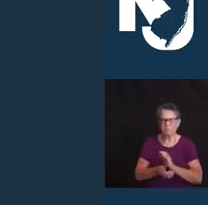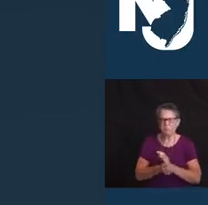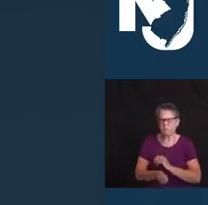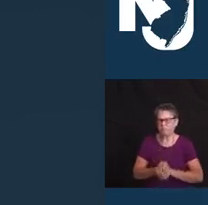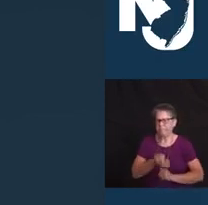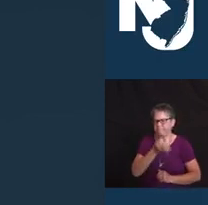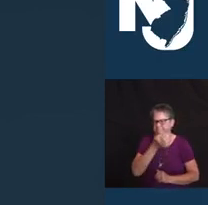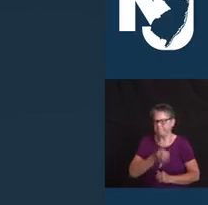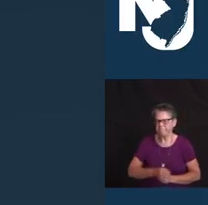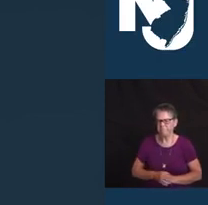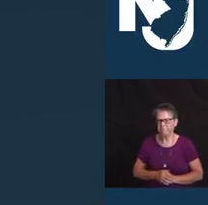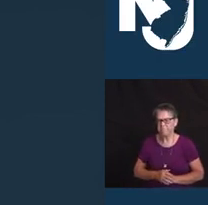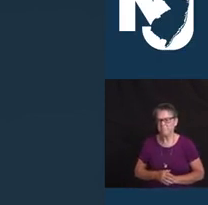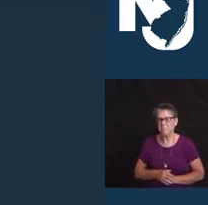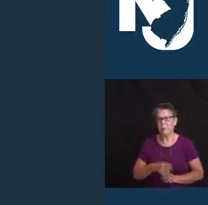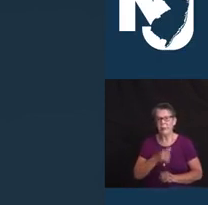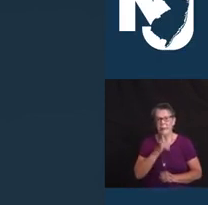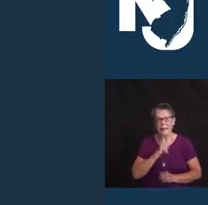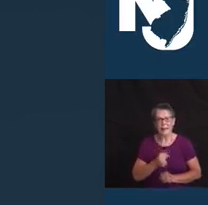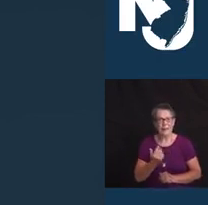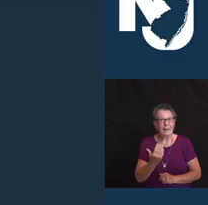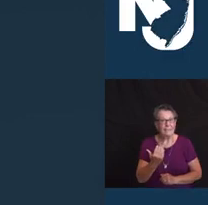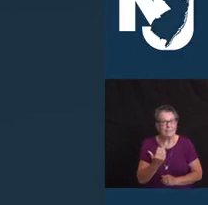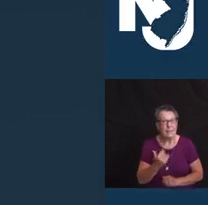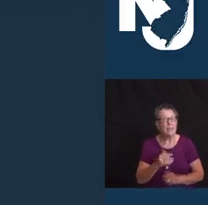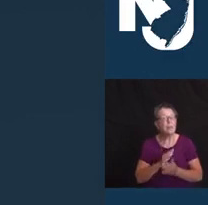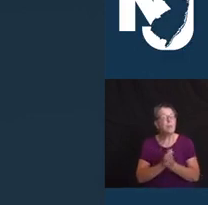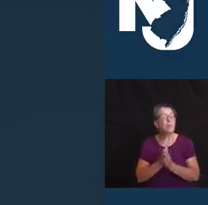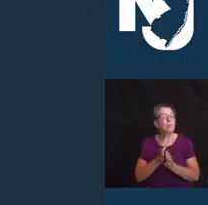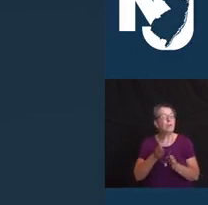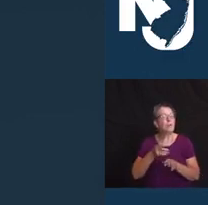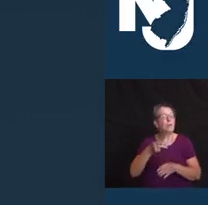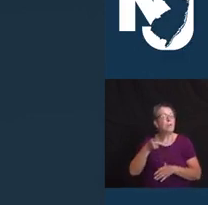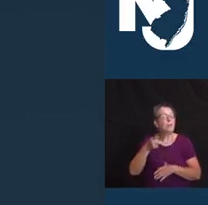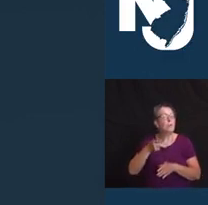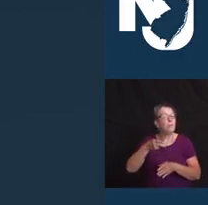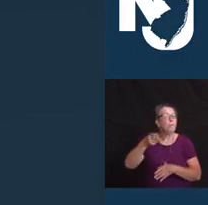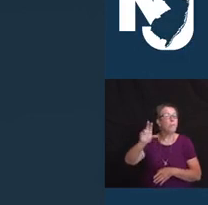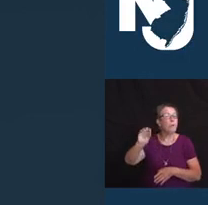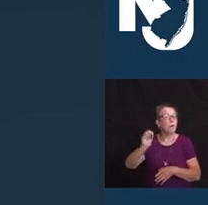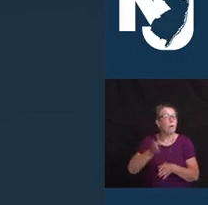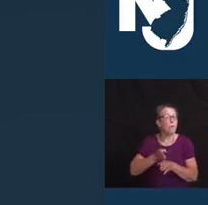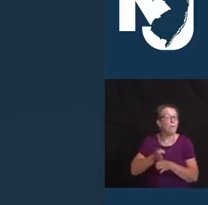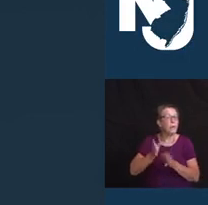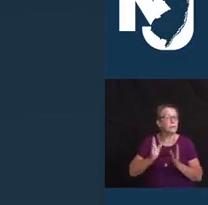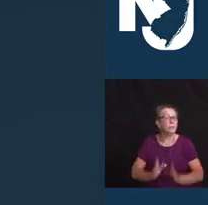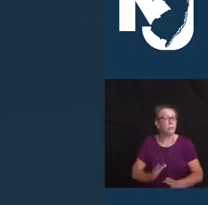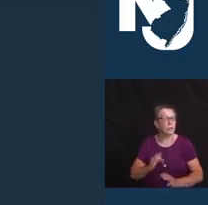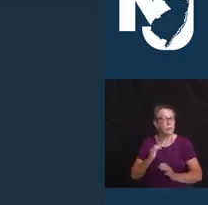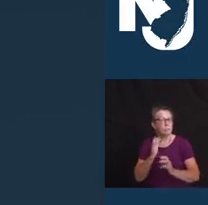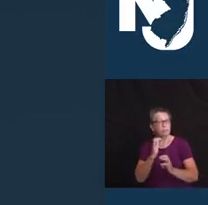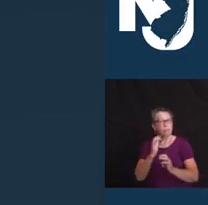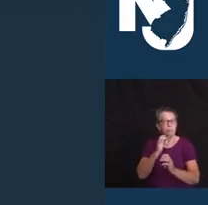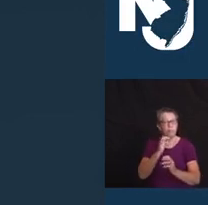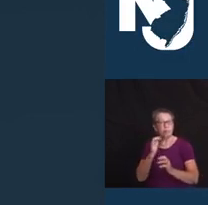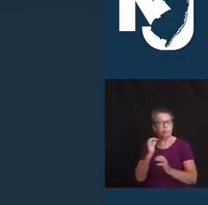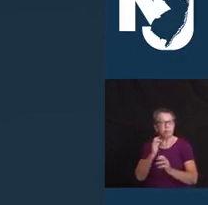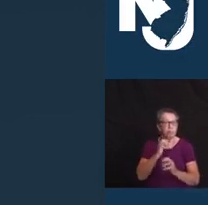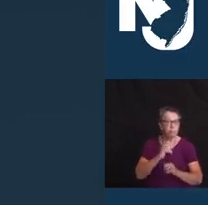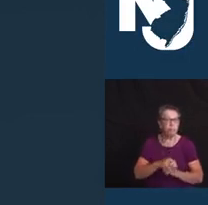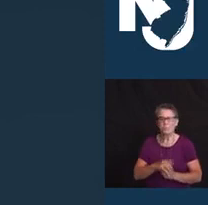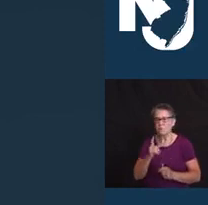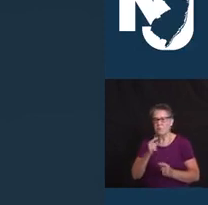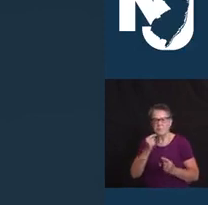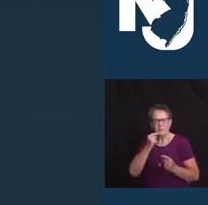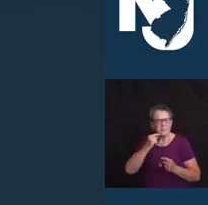playing professionally alongside Chuck Berry. And by the age of 19, was touring with the legendary jazz master Lionel Hampton as a member